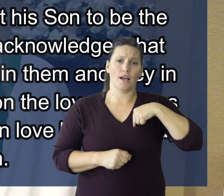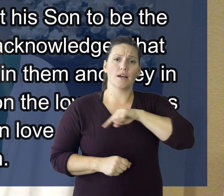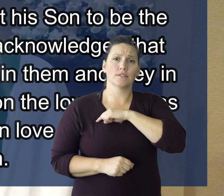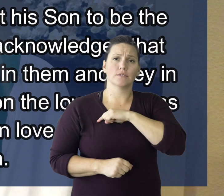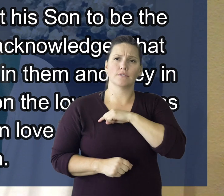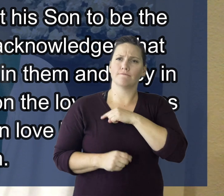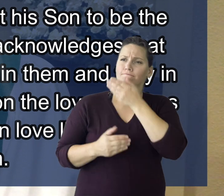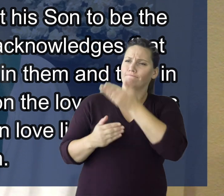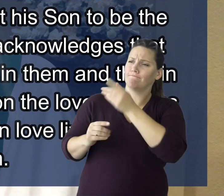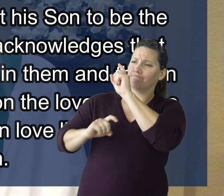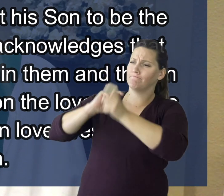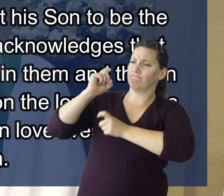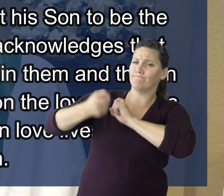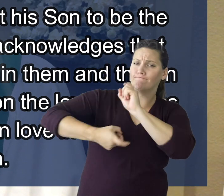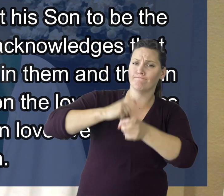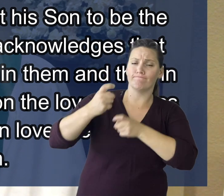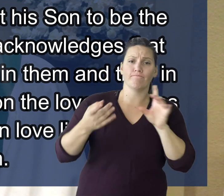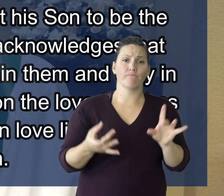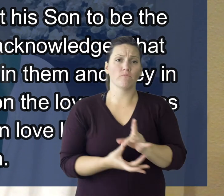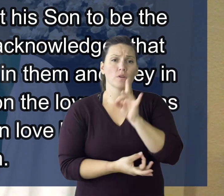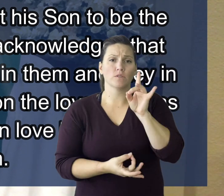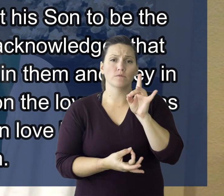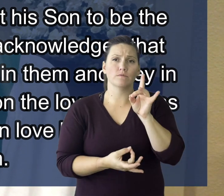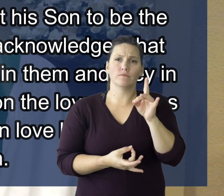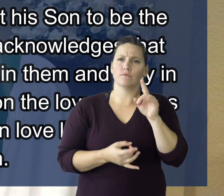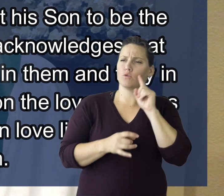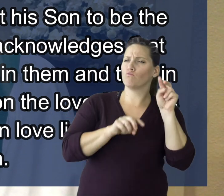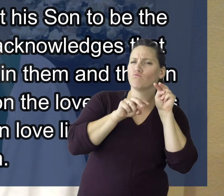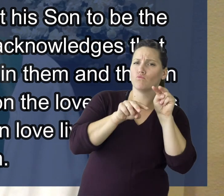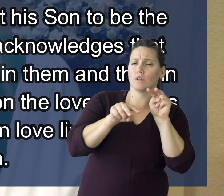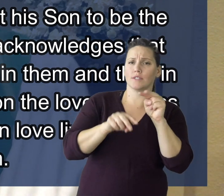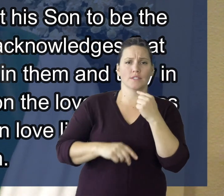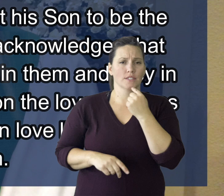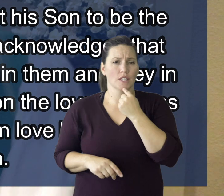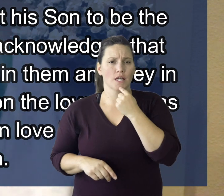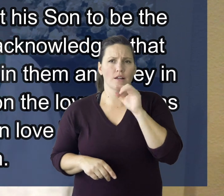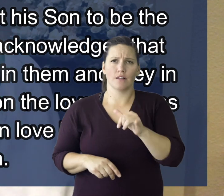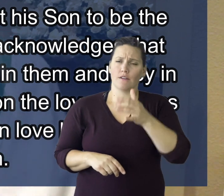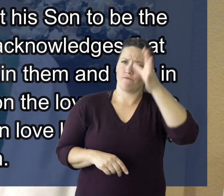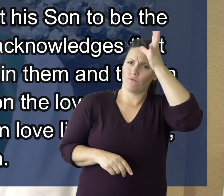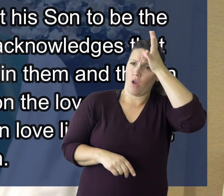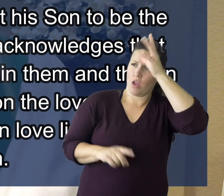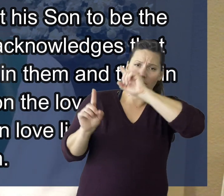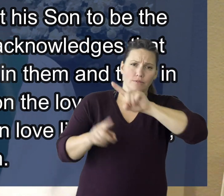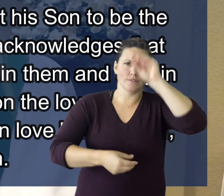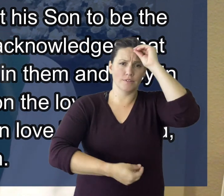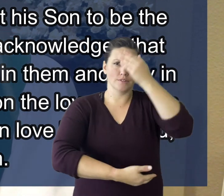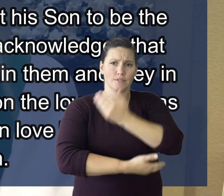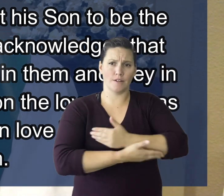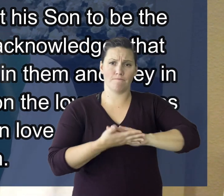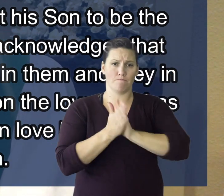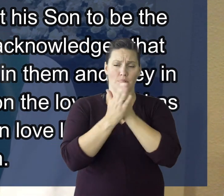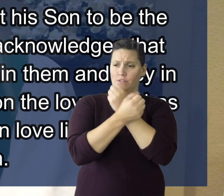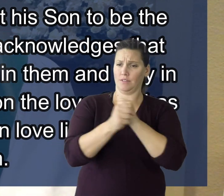us. He has given us of his Spirit. And we have seen and testify that the Father has sent his Son